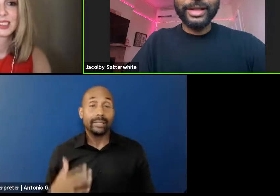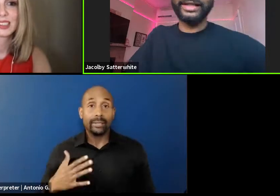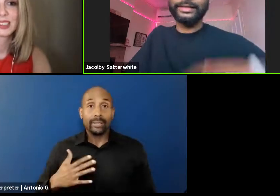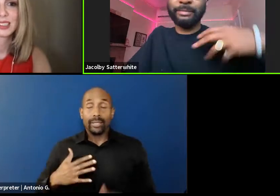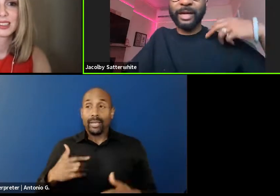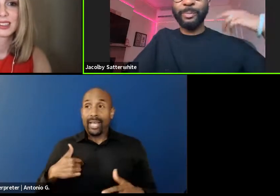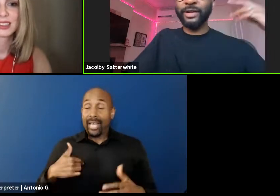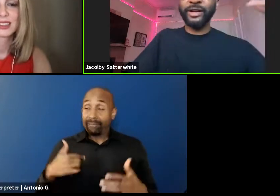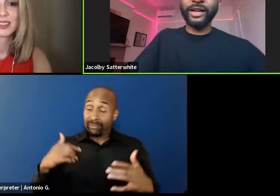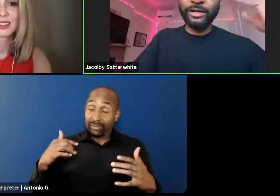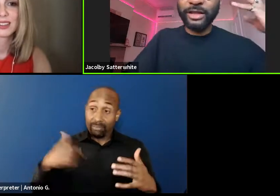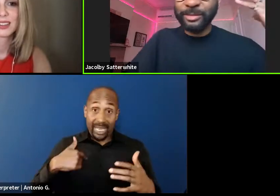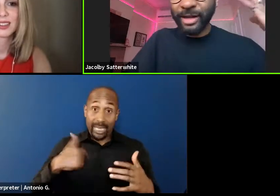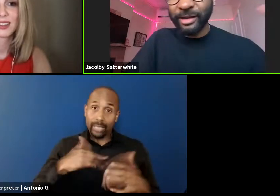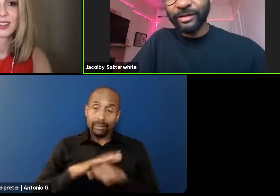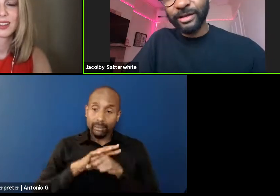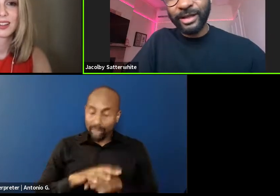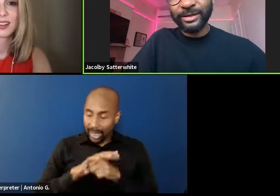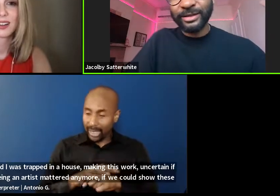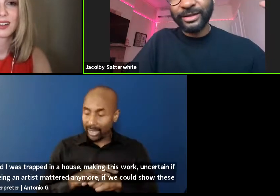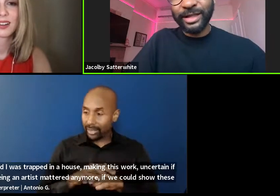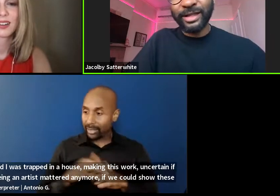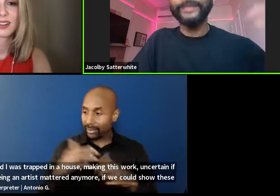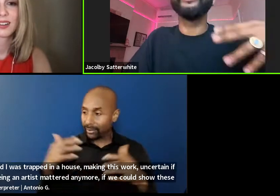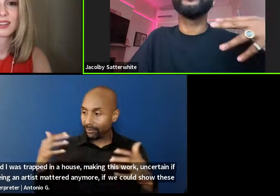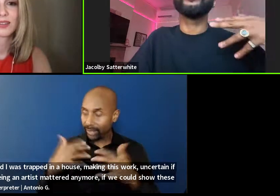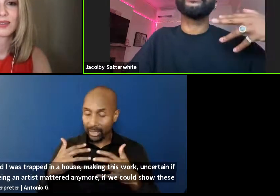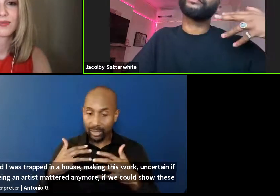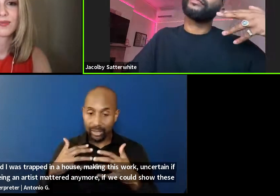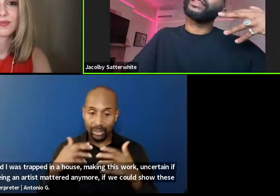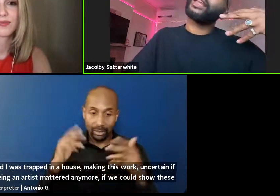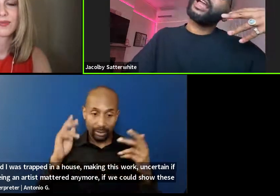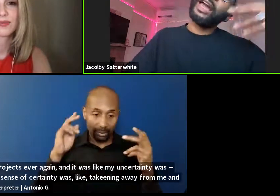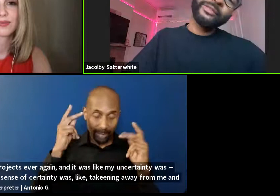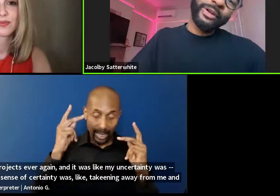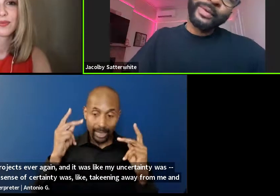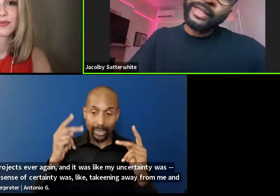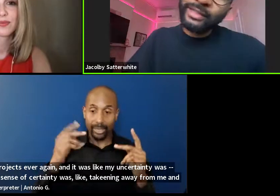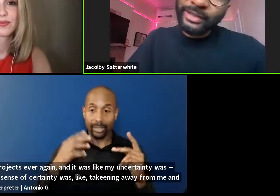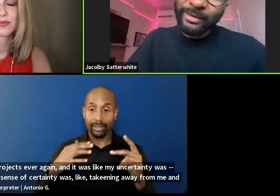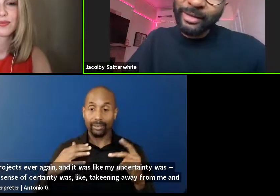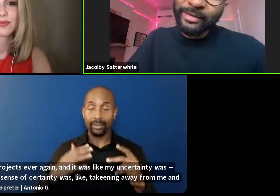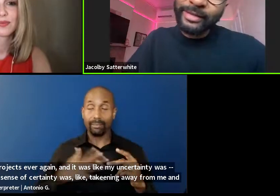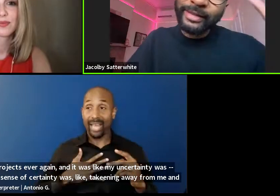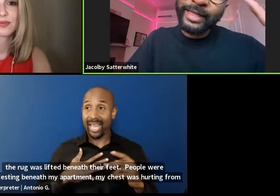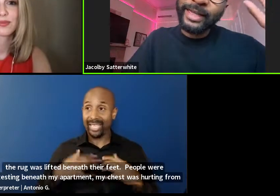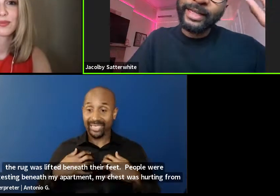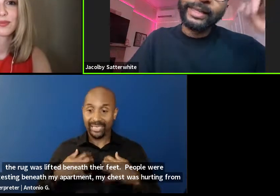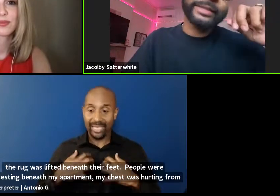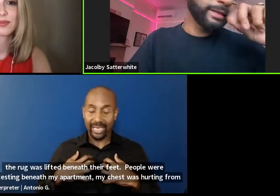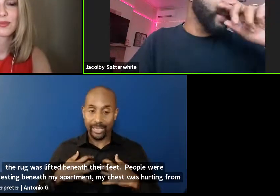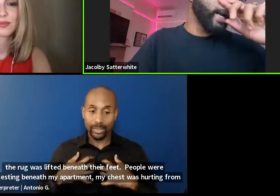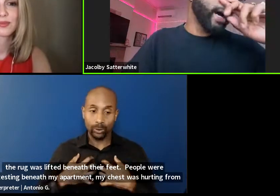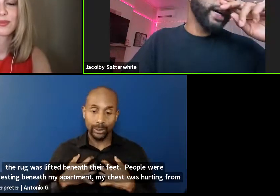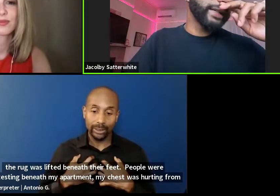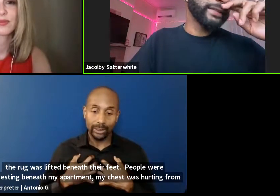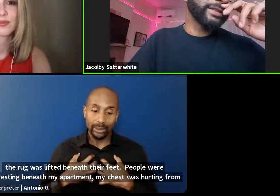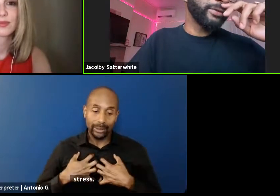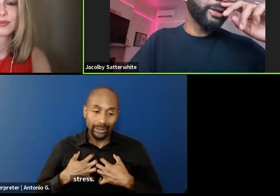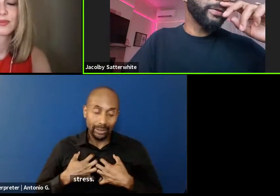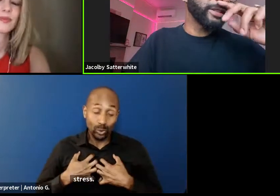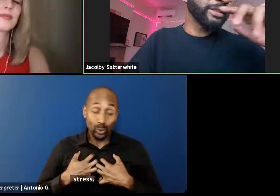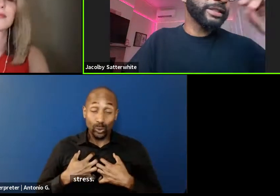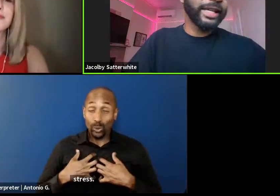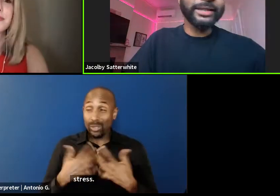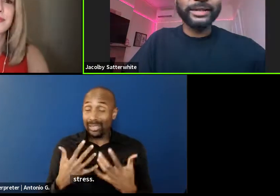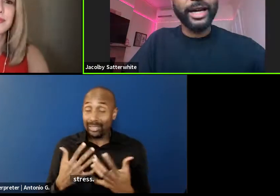panic, and like not only is my health at stake, I don't know what the hell is going on, and I